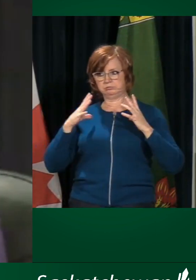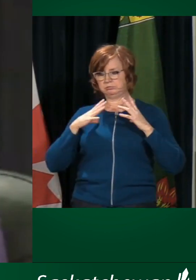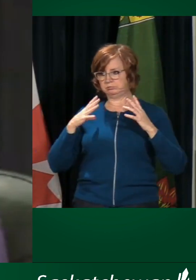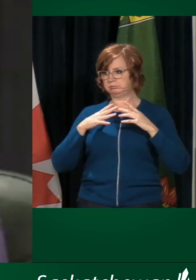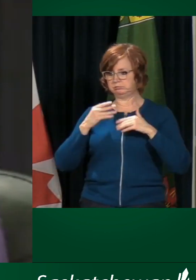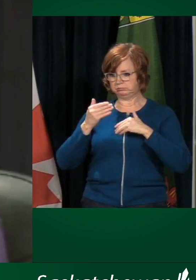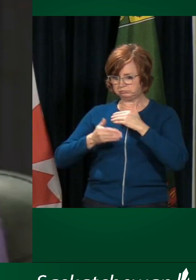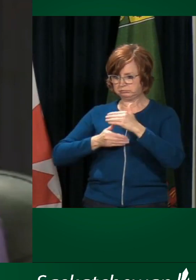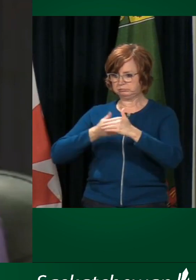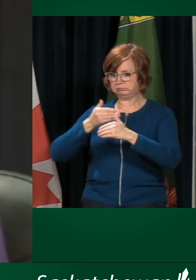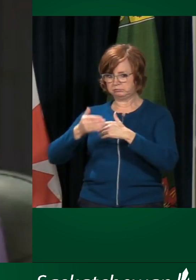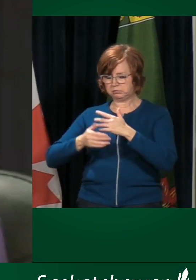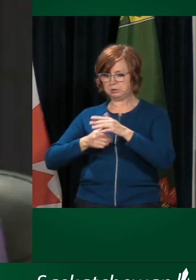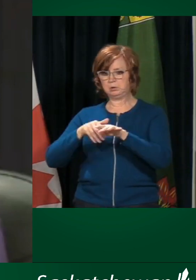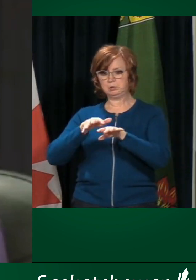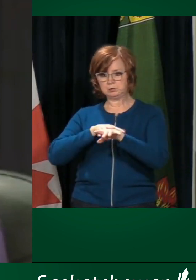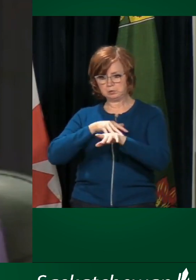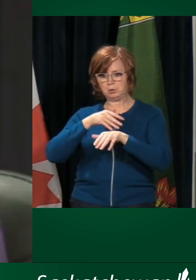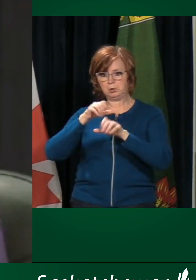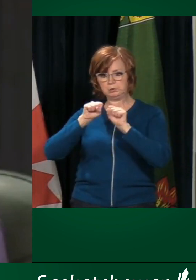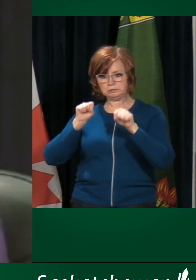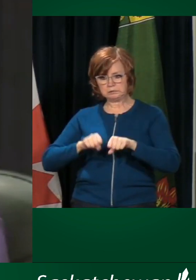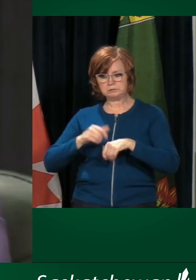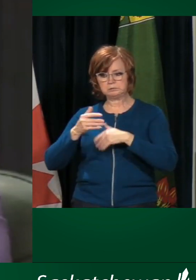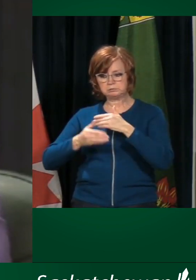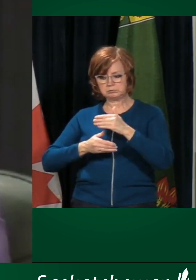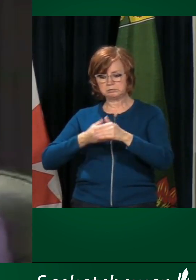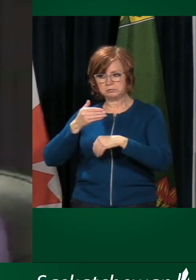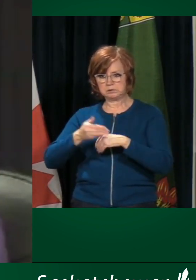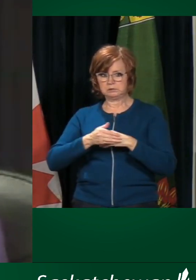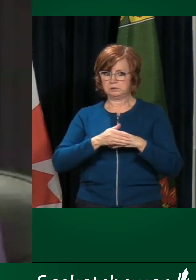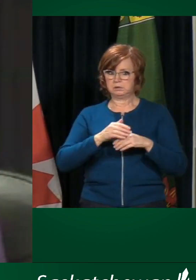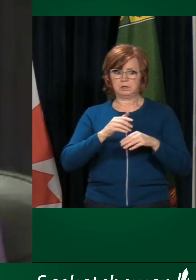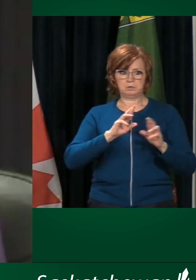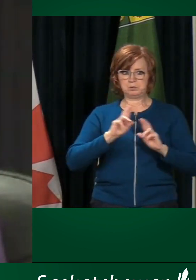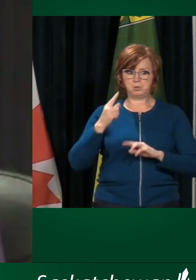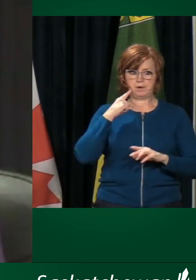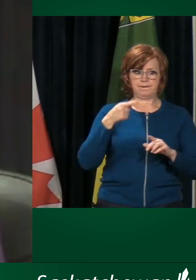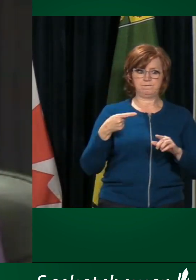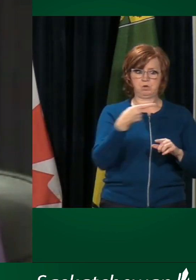case something happens. But it is for front of mind, and it's a good question.